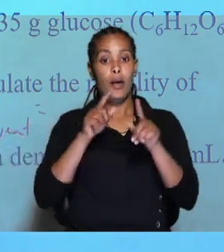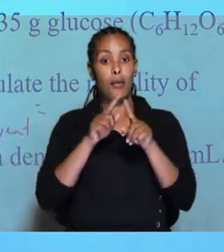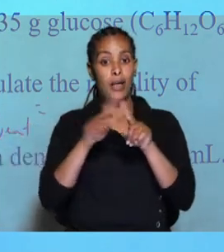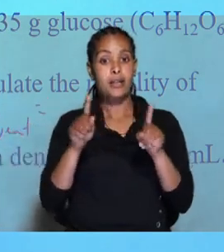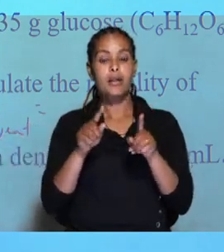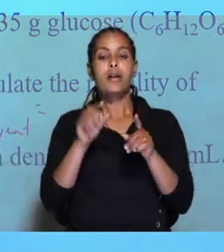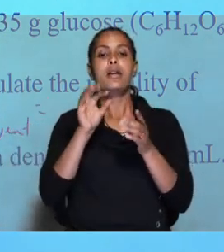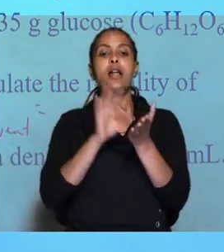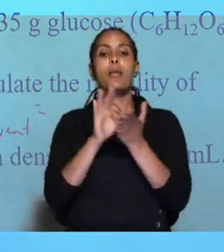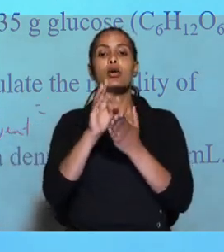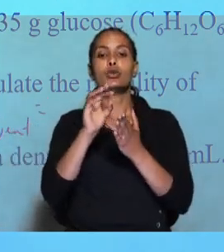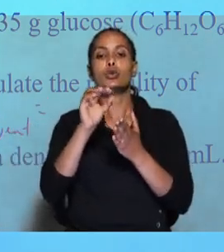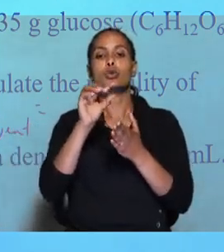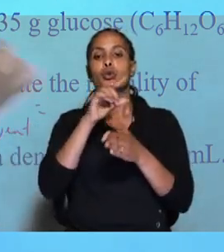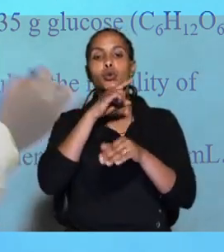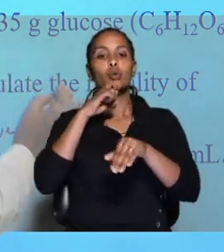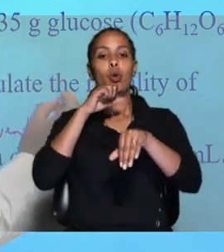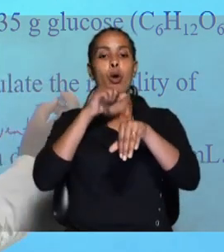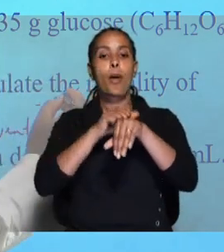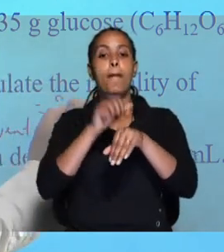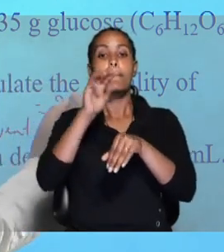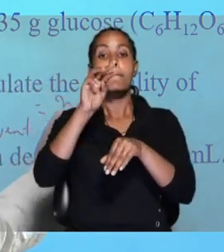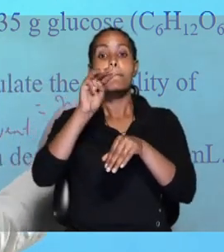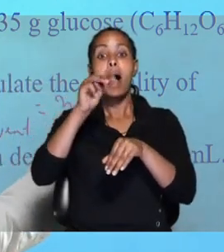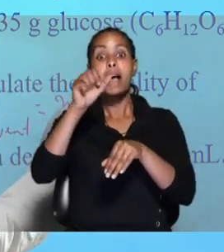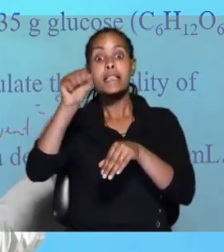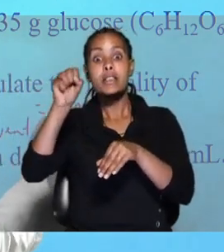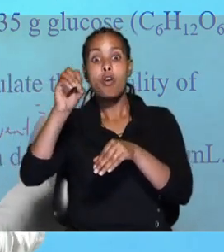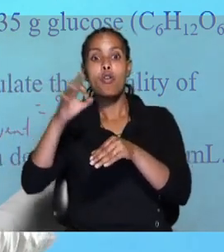But number of mole of solutes is mass of the solute,